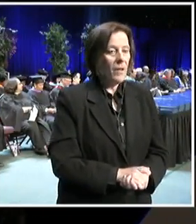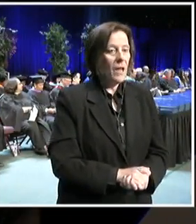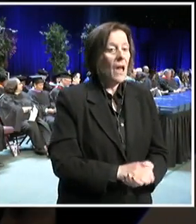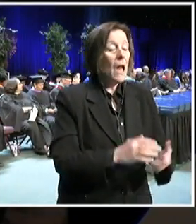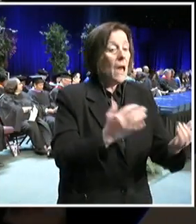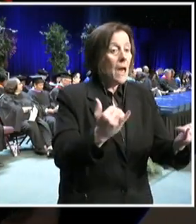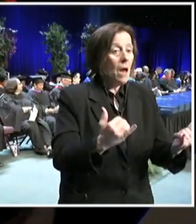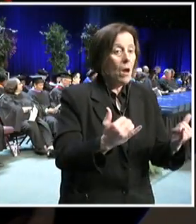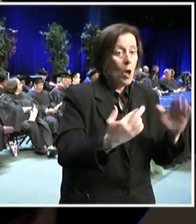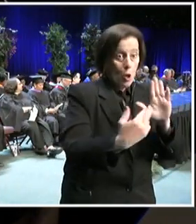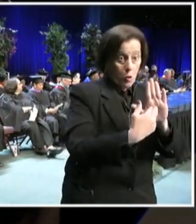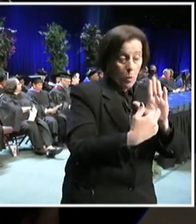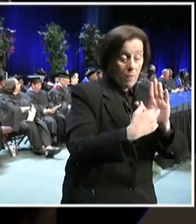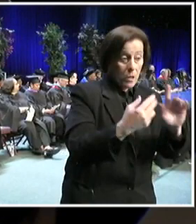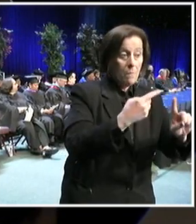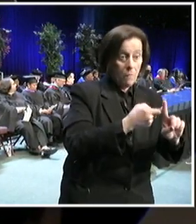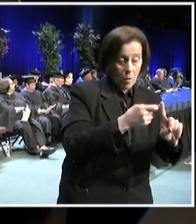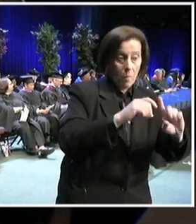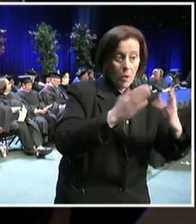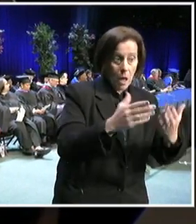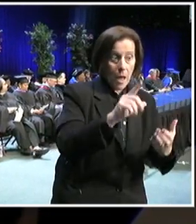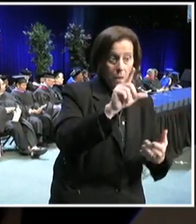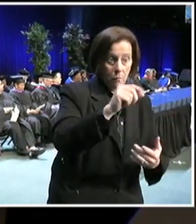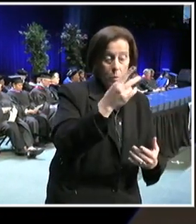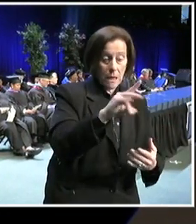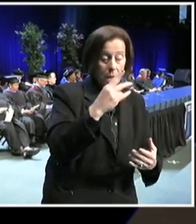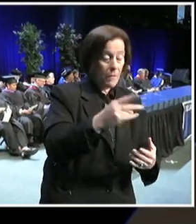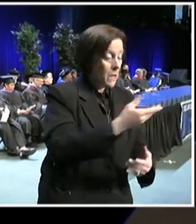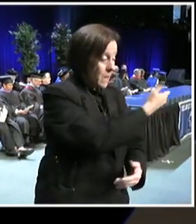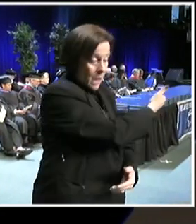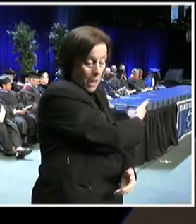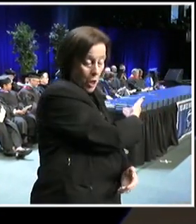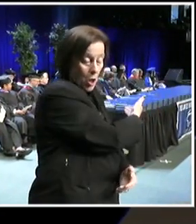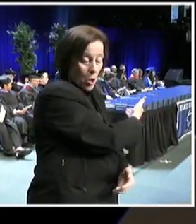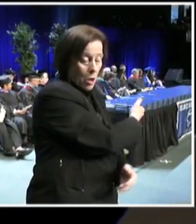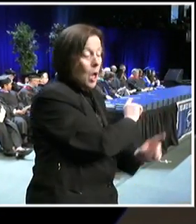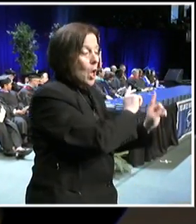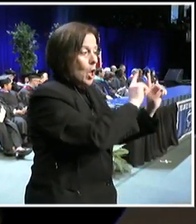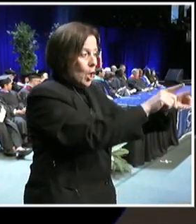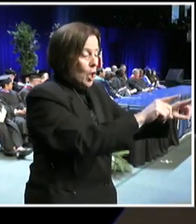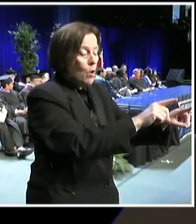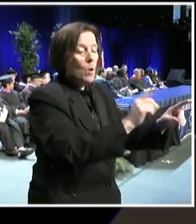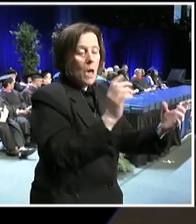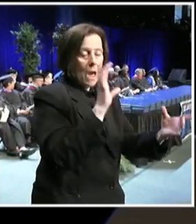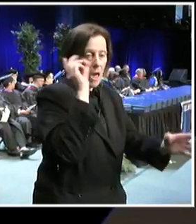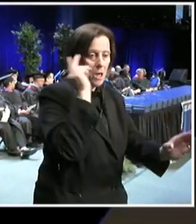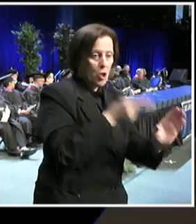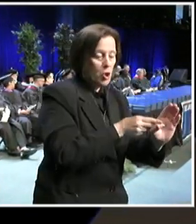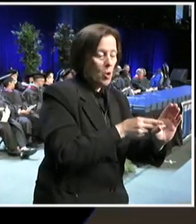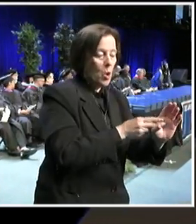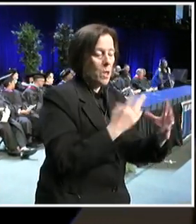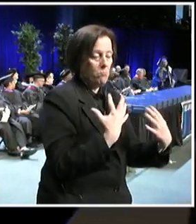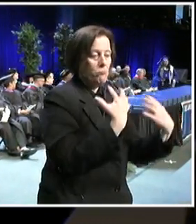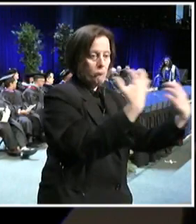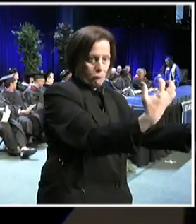Would the representatives of the class of 2017 who are on the stage please join your classmates in the